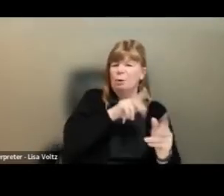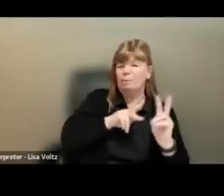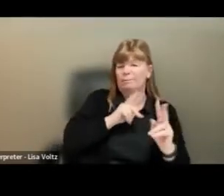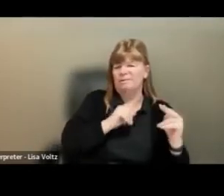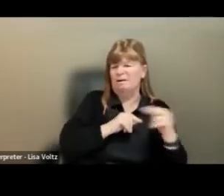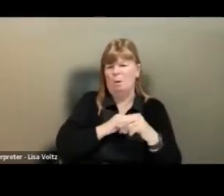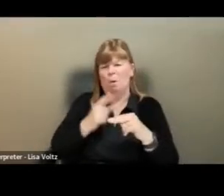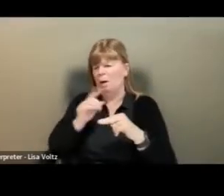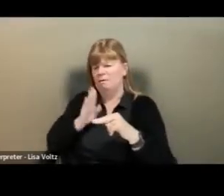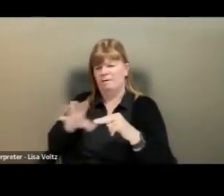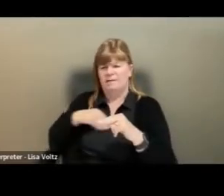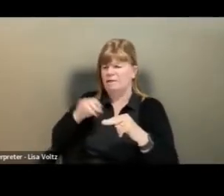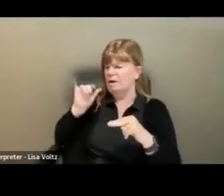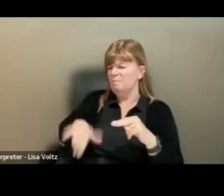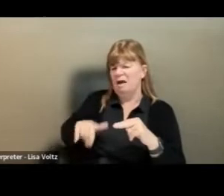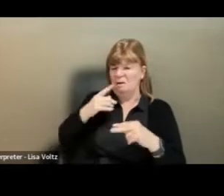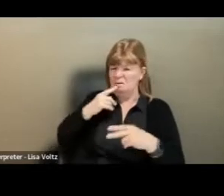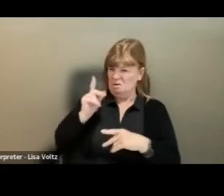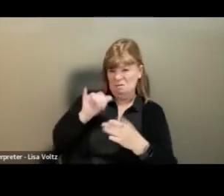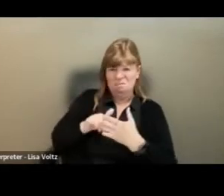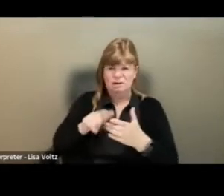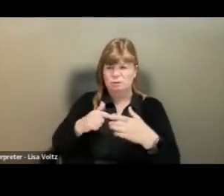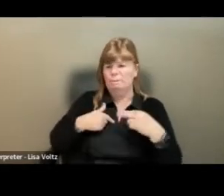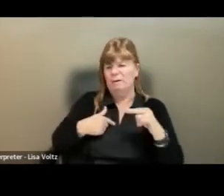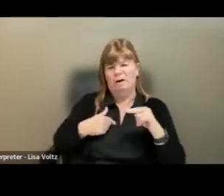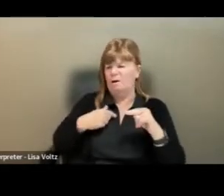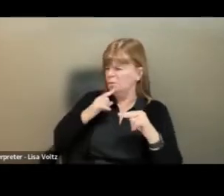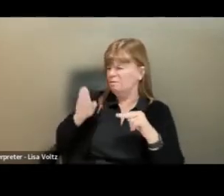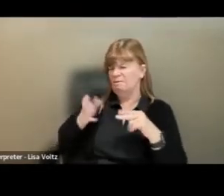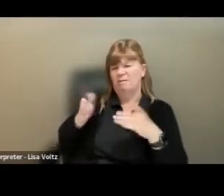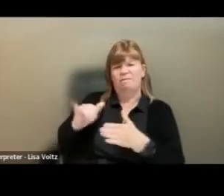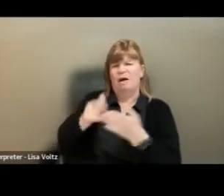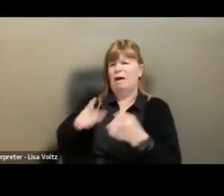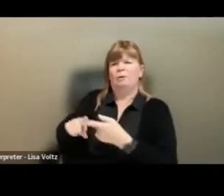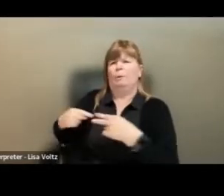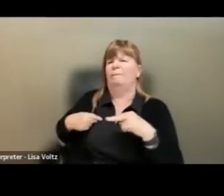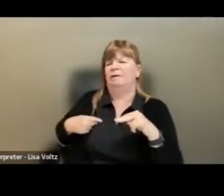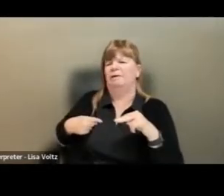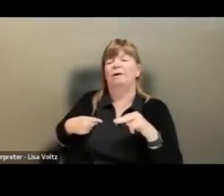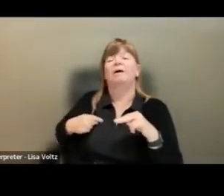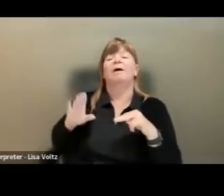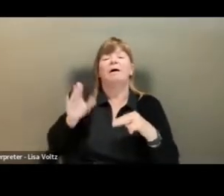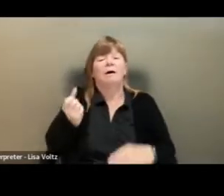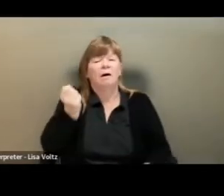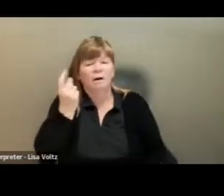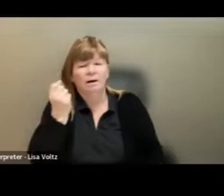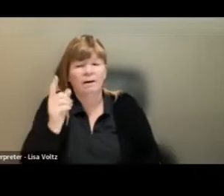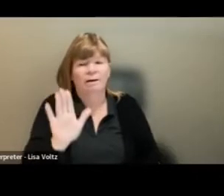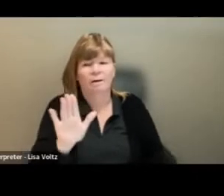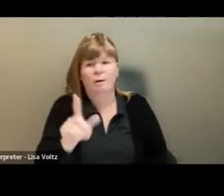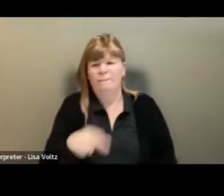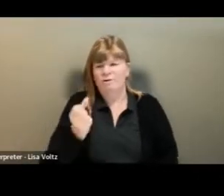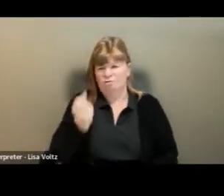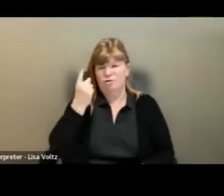would never put up with that. And if anybody ever did that, I would never let that happen to me. But I think, again, we have to